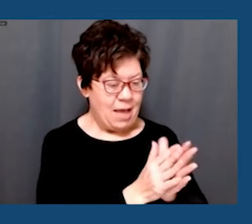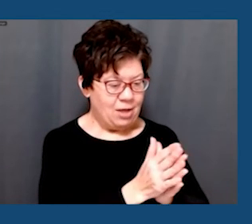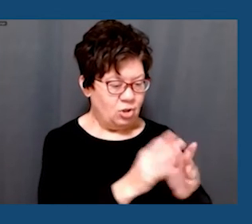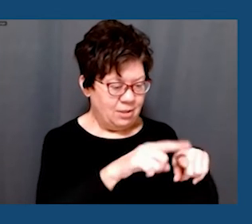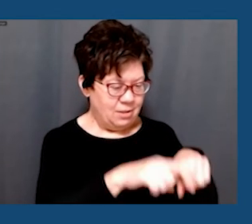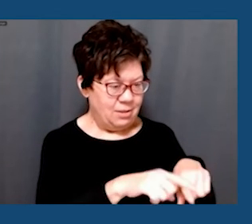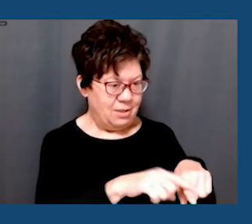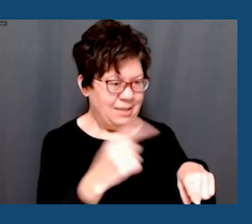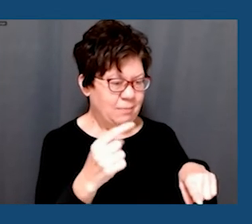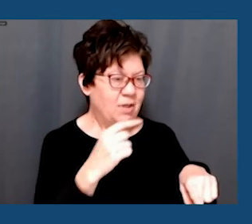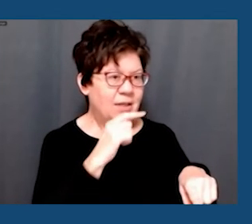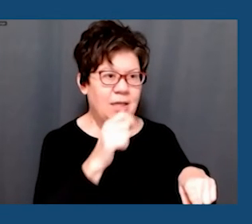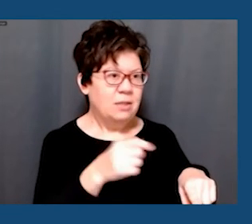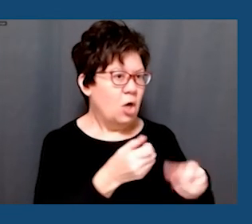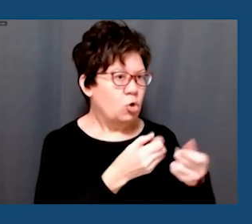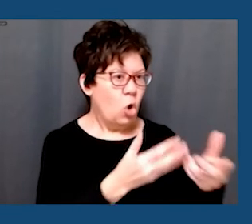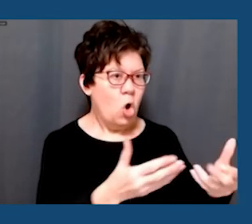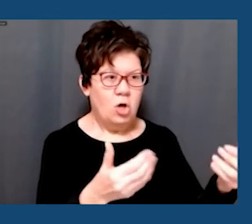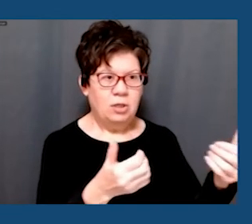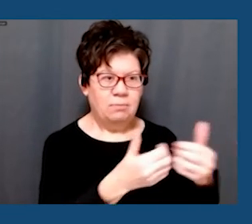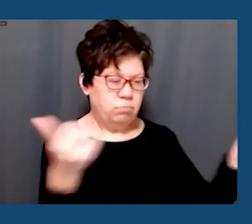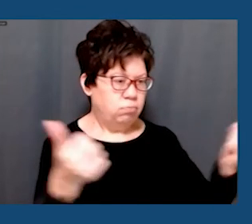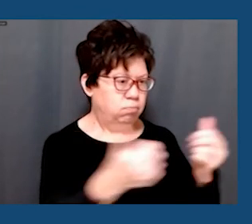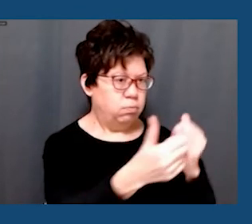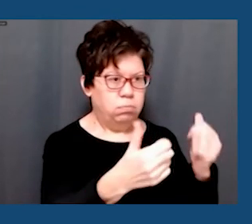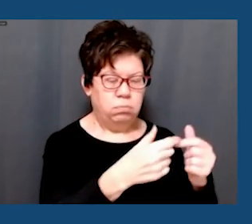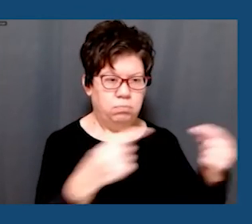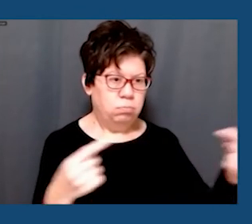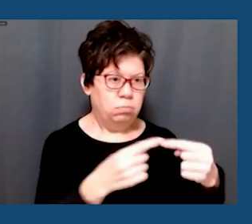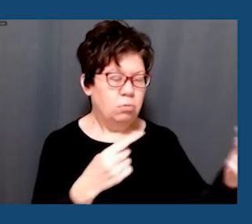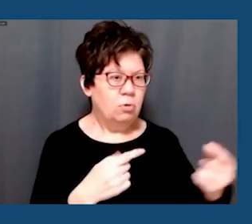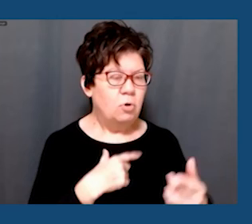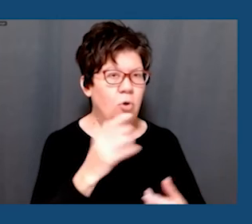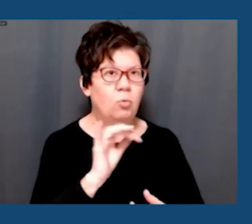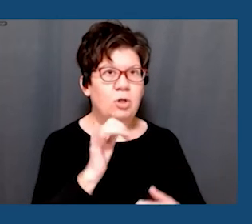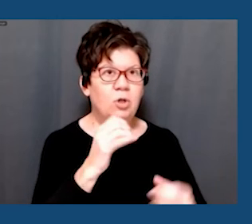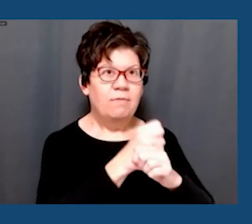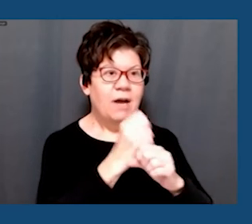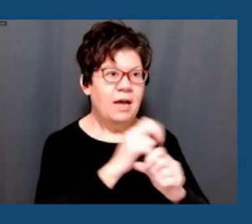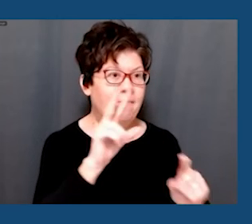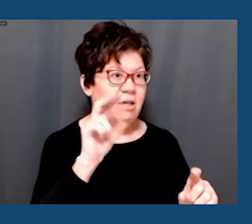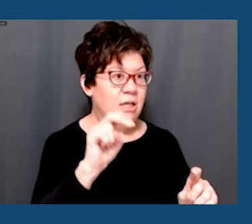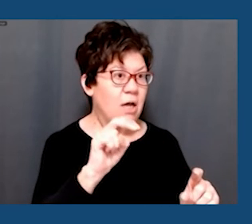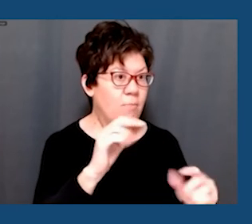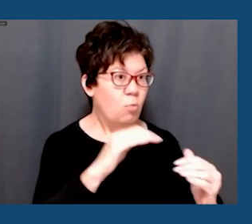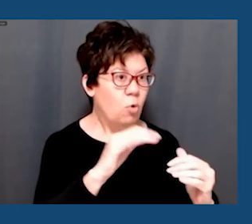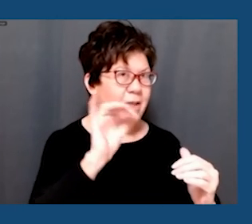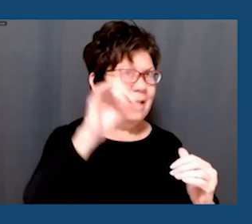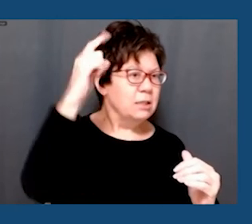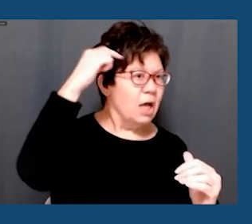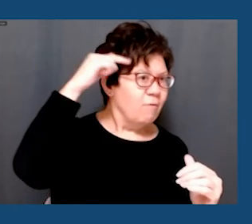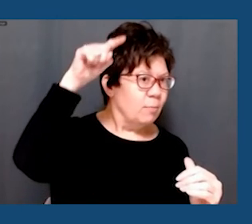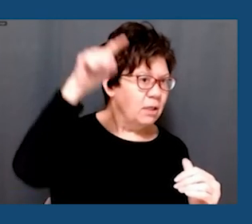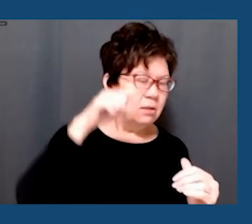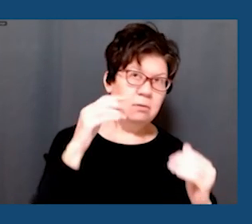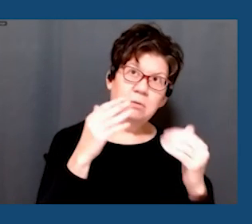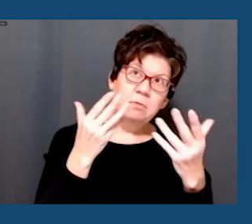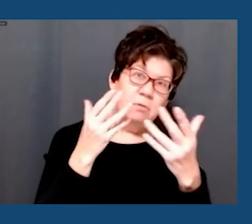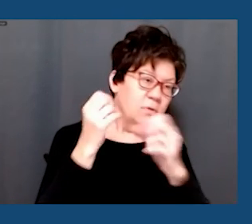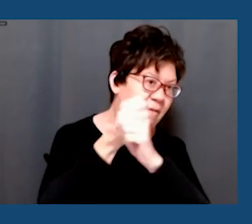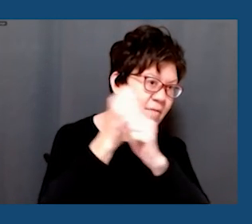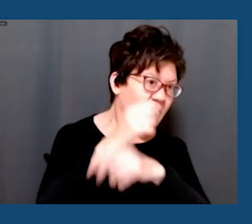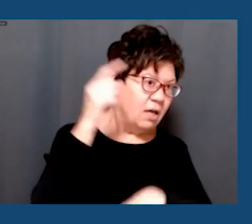divisive among citizens? When you take on something like you fight the Vietnam War, you're fighting government, apartheid, we're going against the regime in